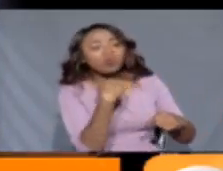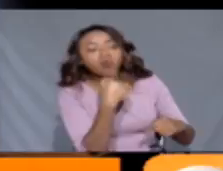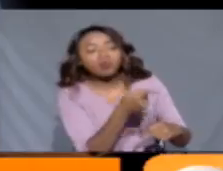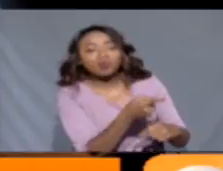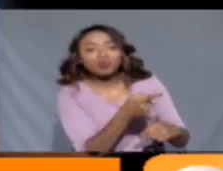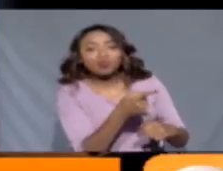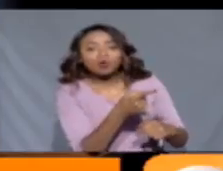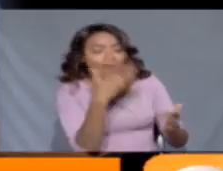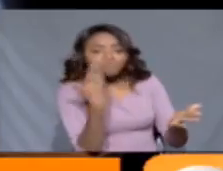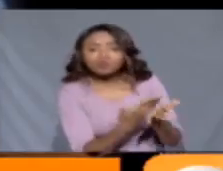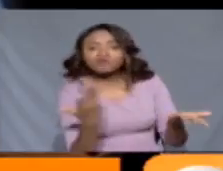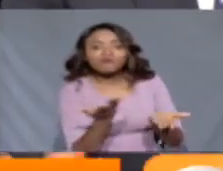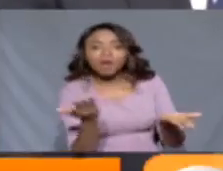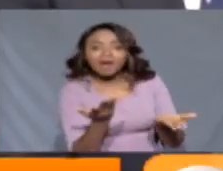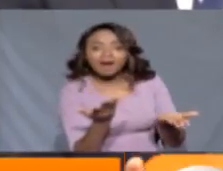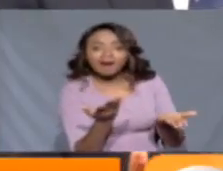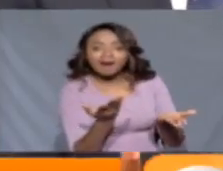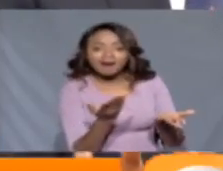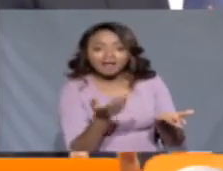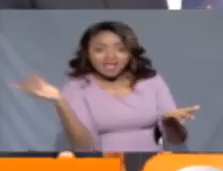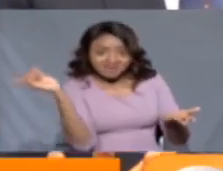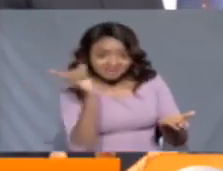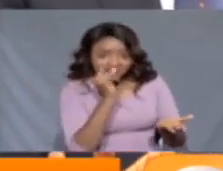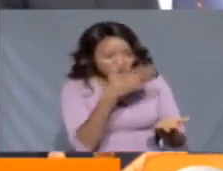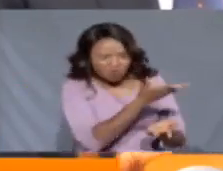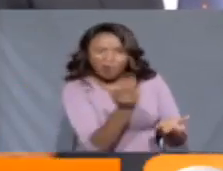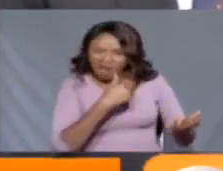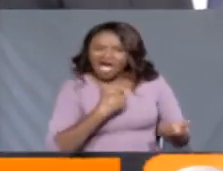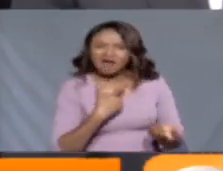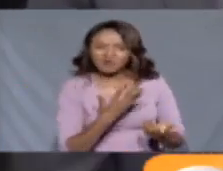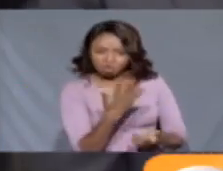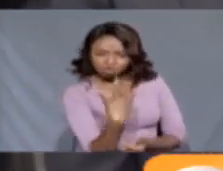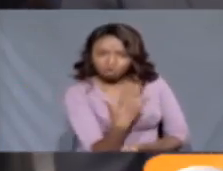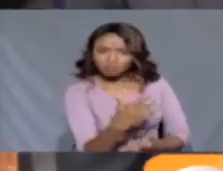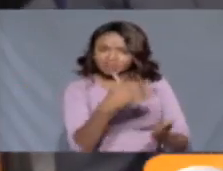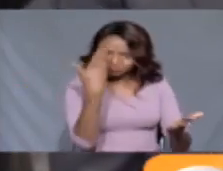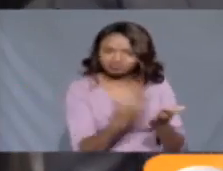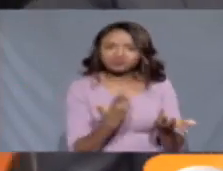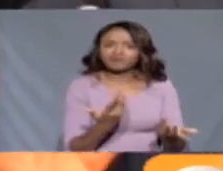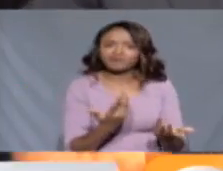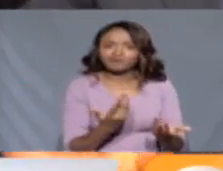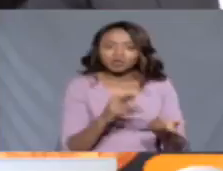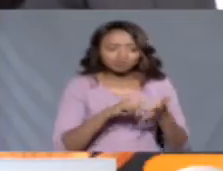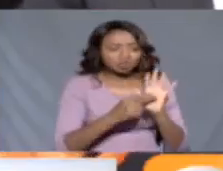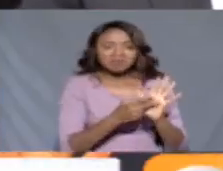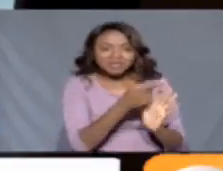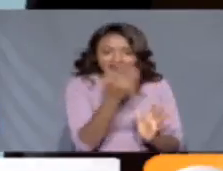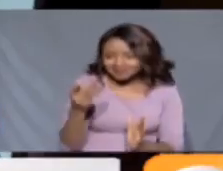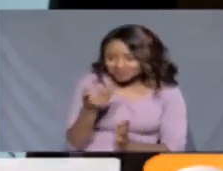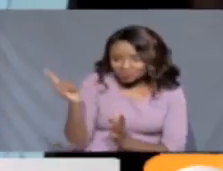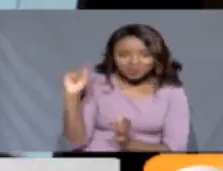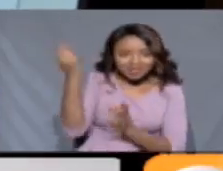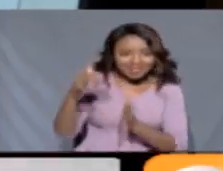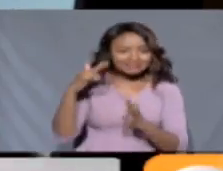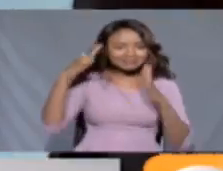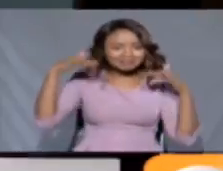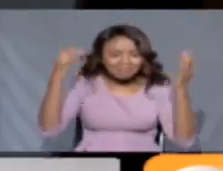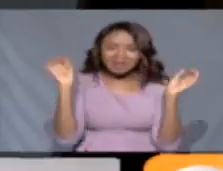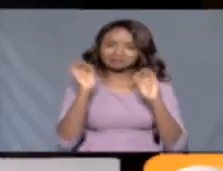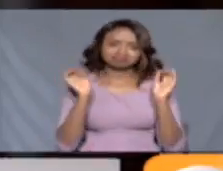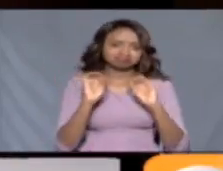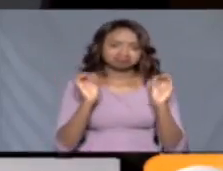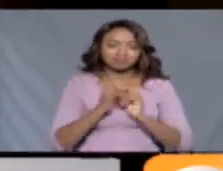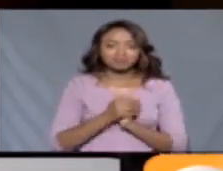you give them information. And all of them will be having identification document, so our people have nothing to worry about. With the